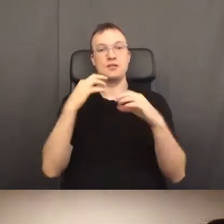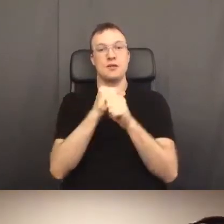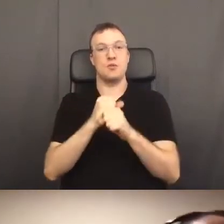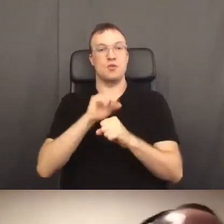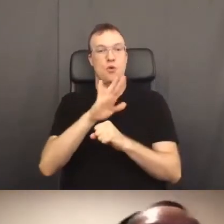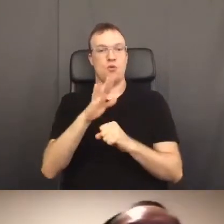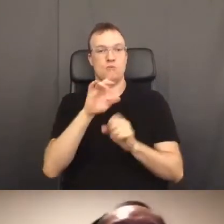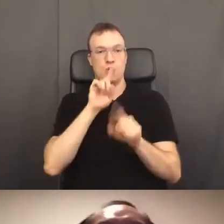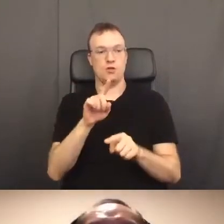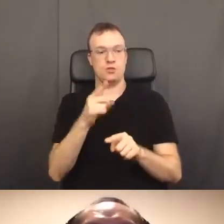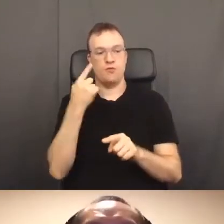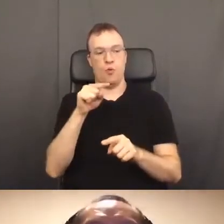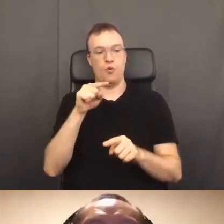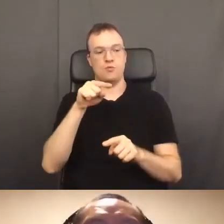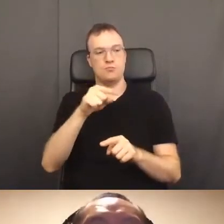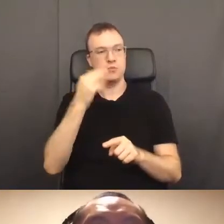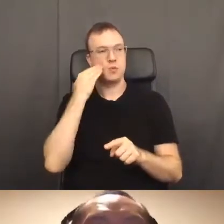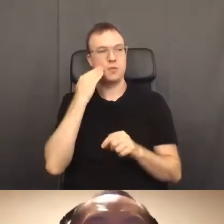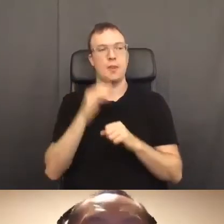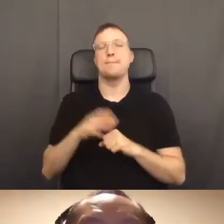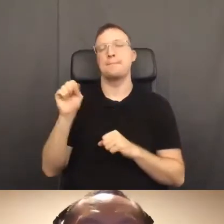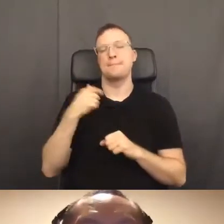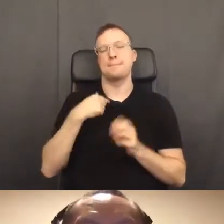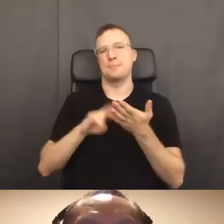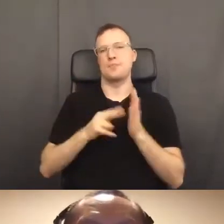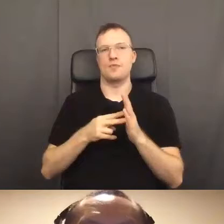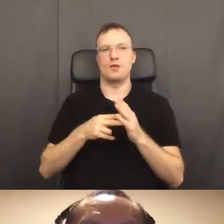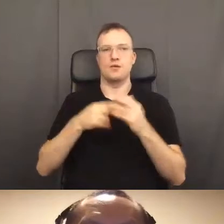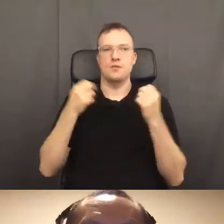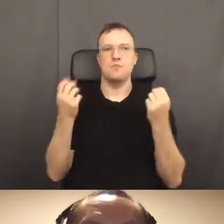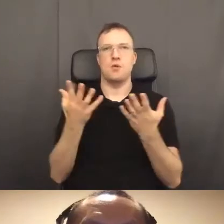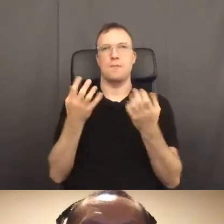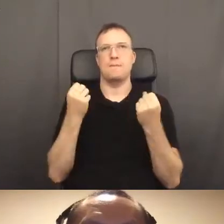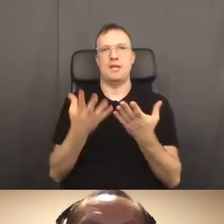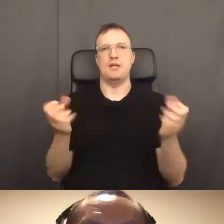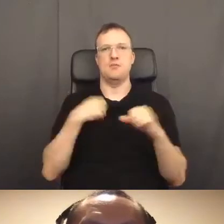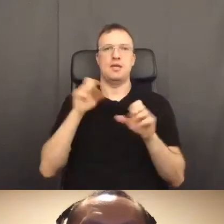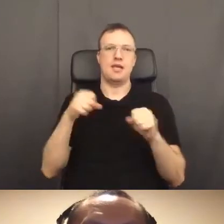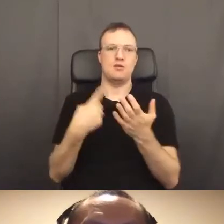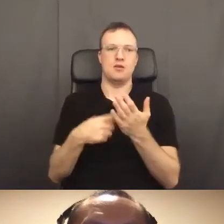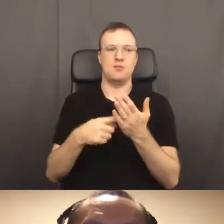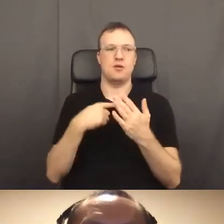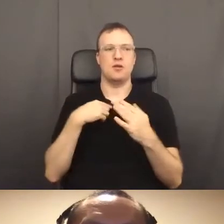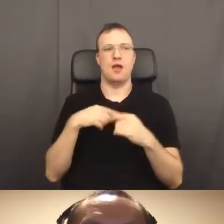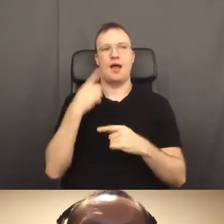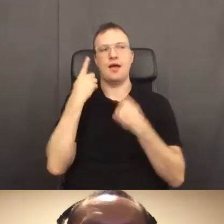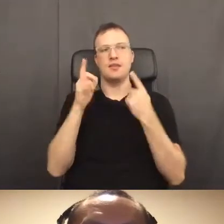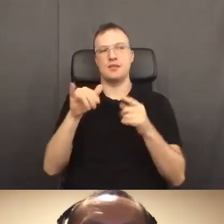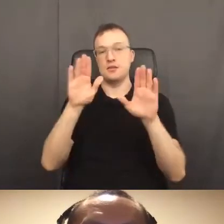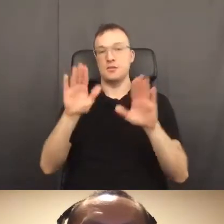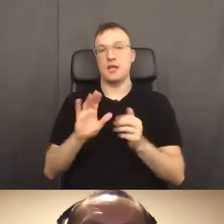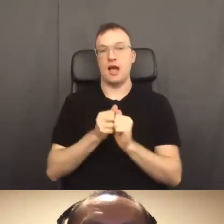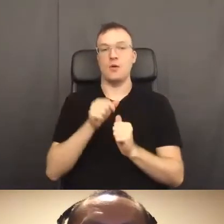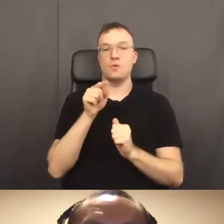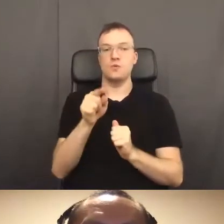your response for Hiroshi? There's so much to talk about. I just think it's amazing how you